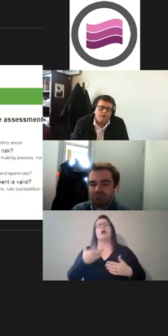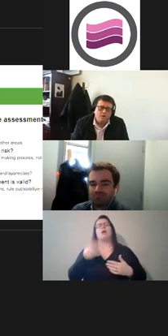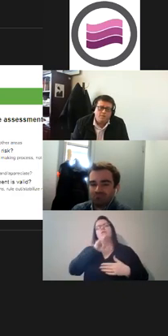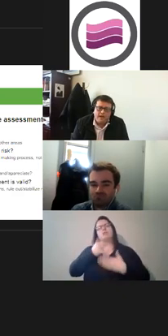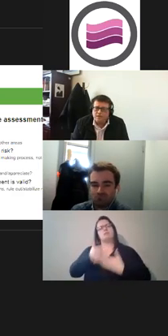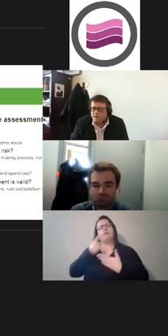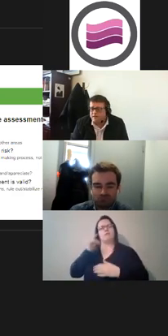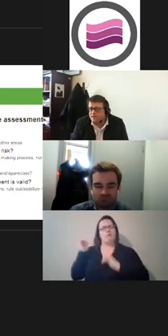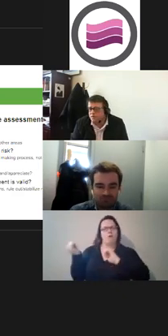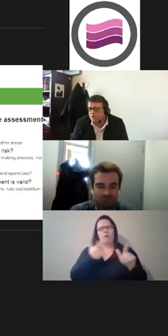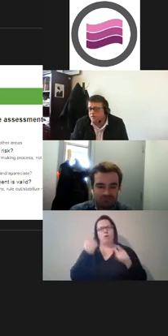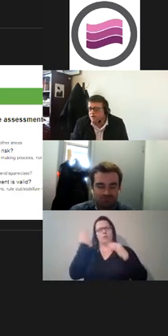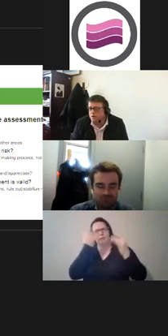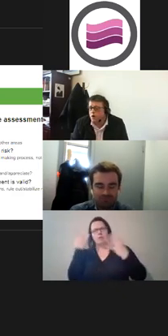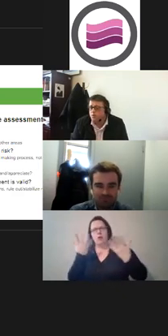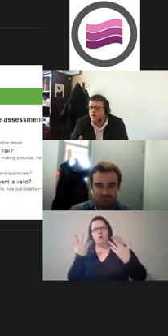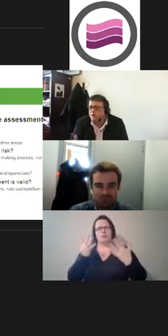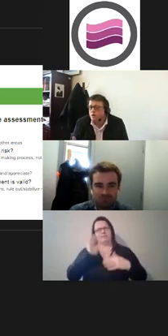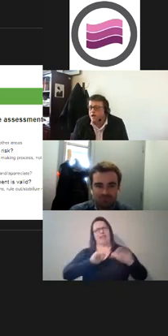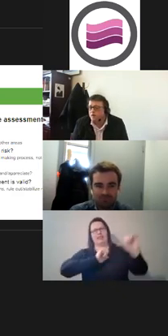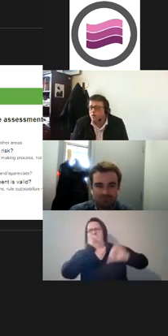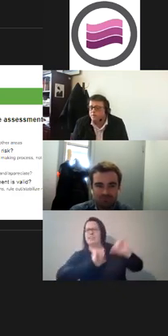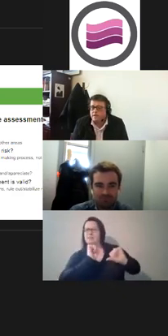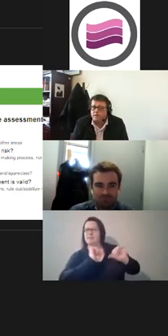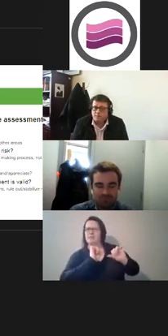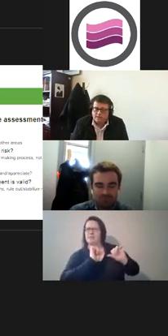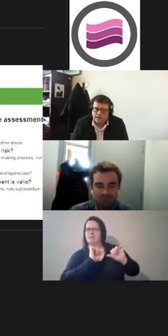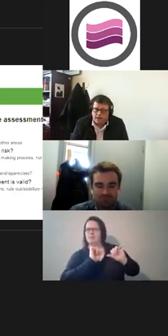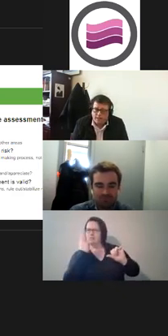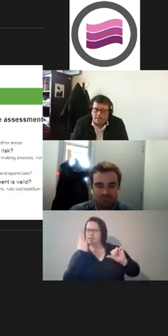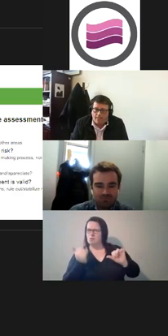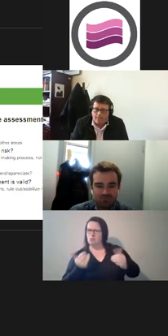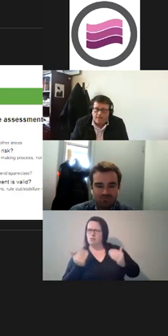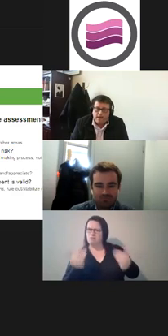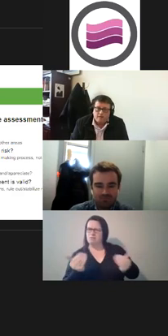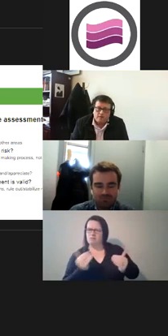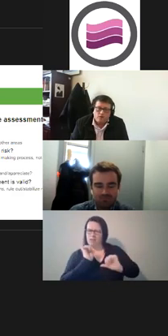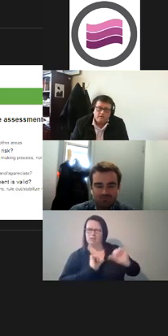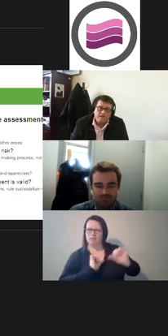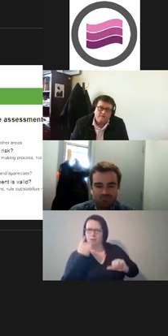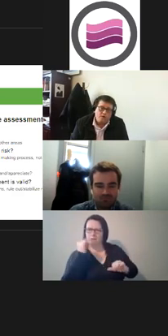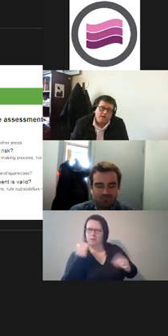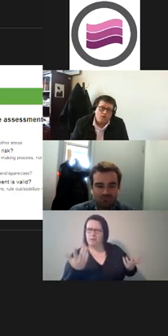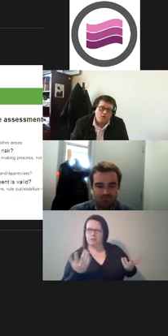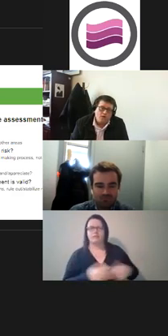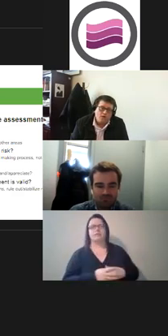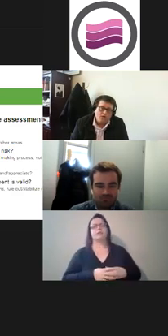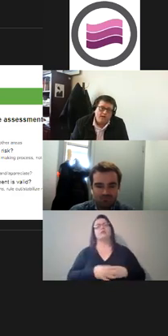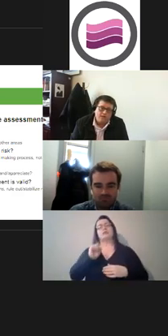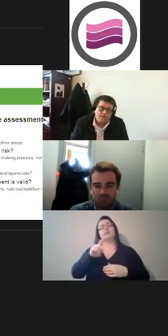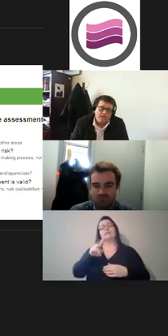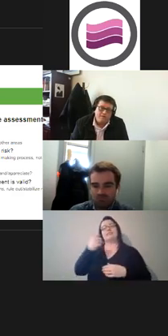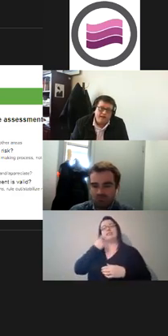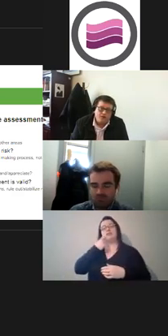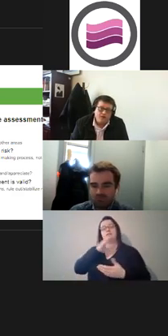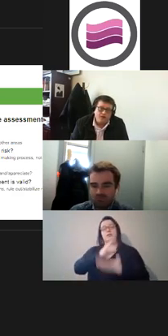know, capacity assessments and why we'd even go down the road of assessing capacity. So as Steve pointed out earlier, and